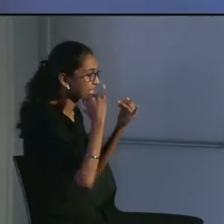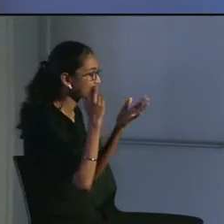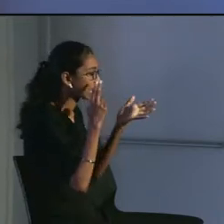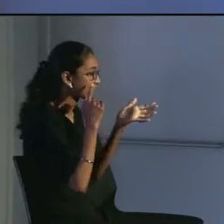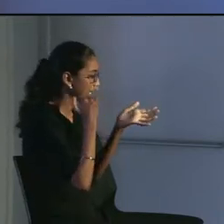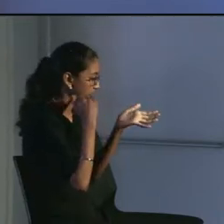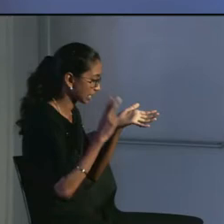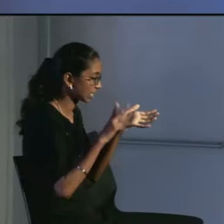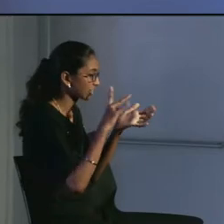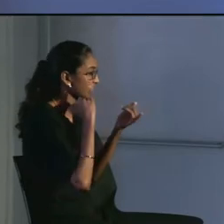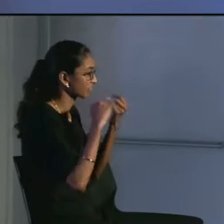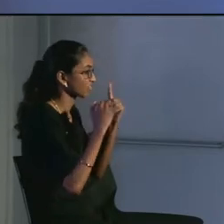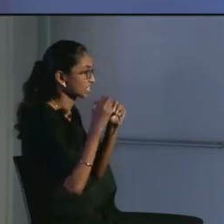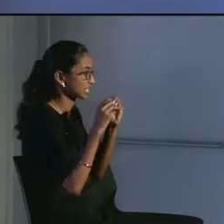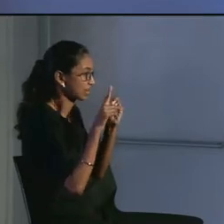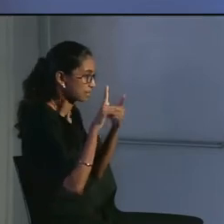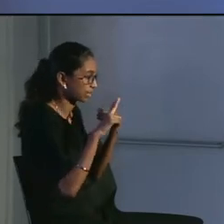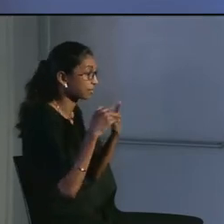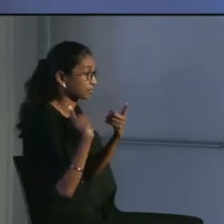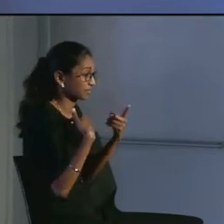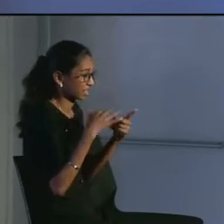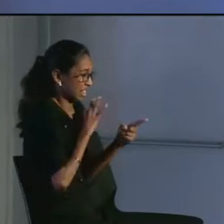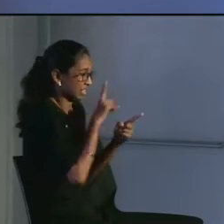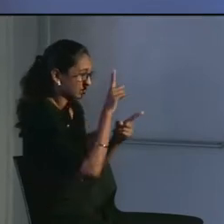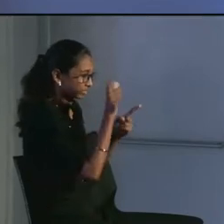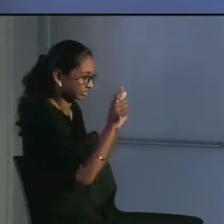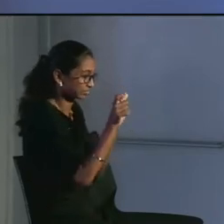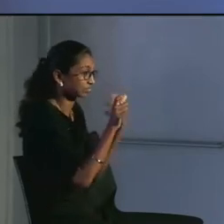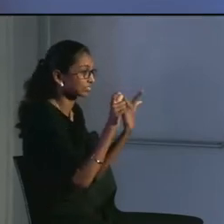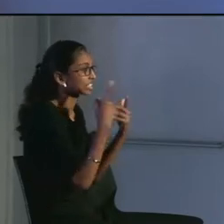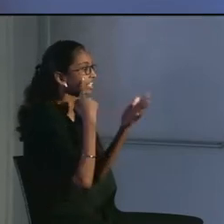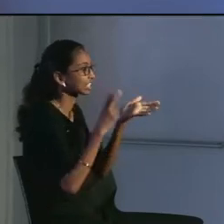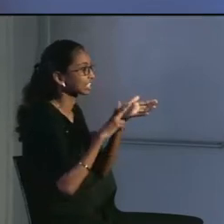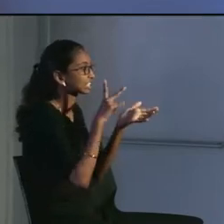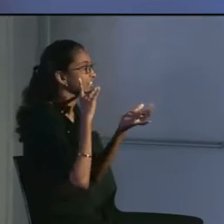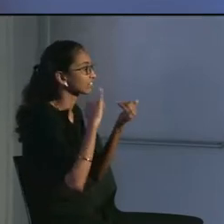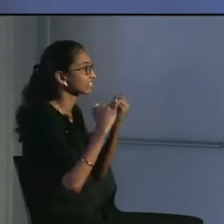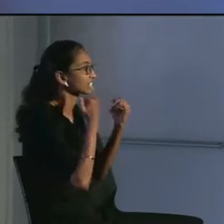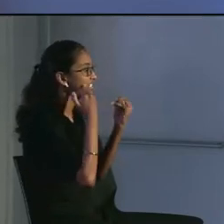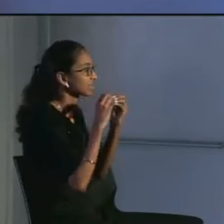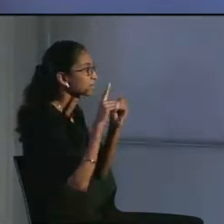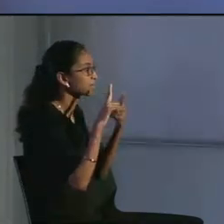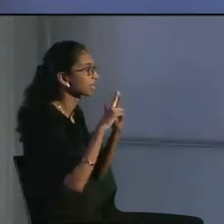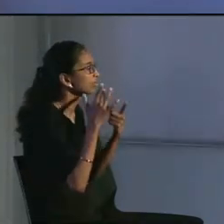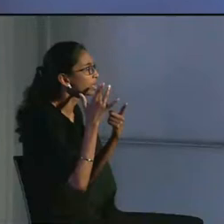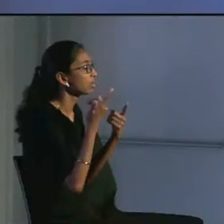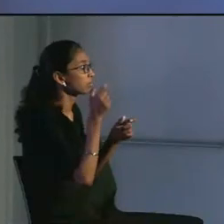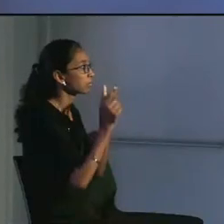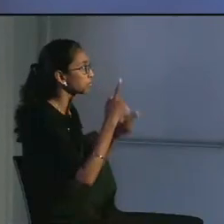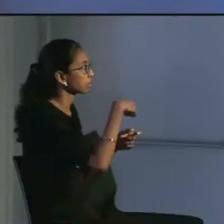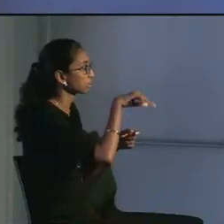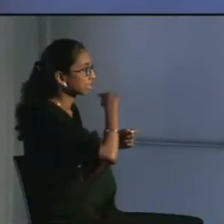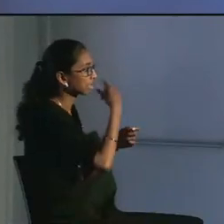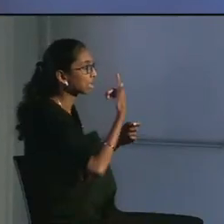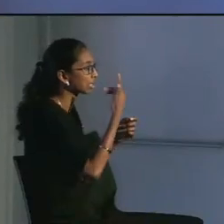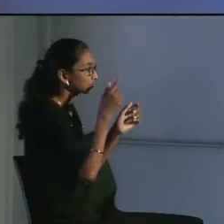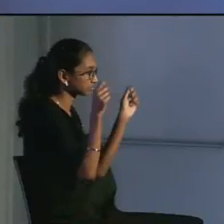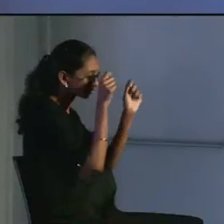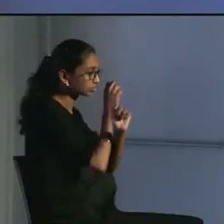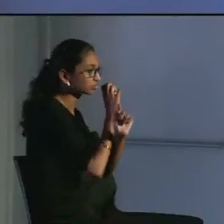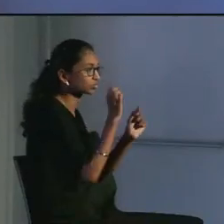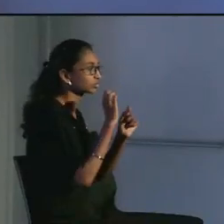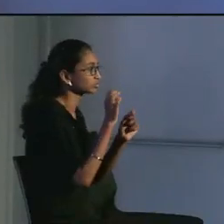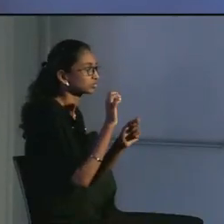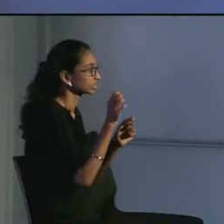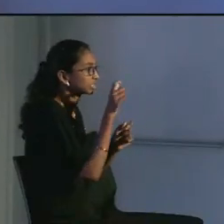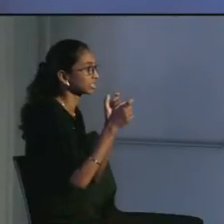now invisibilized, because I don't think very many people have been visible. They have been